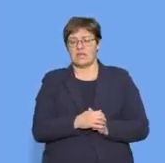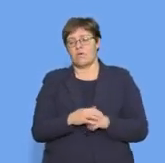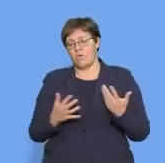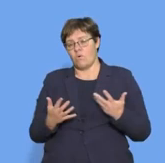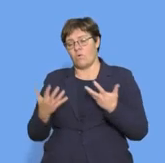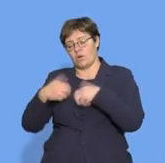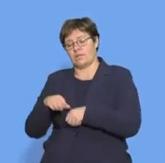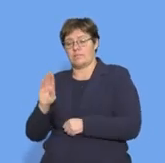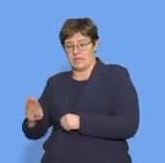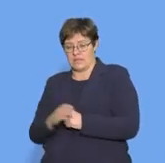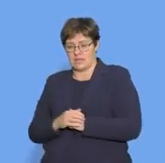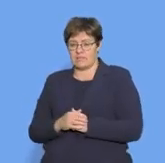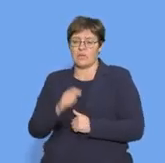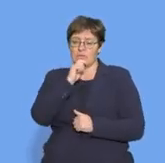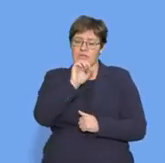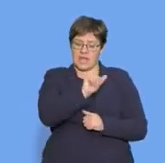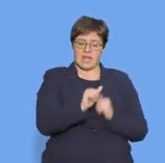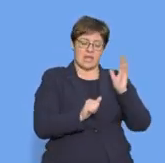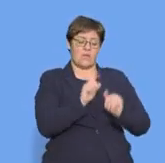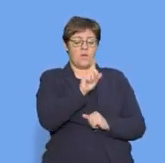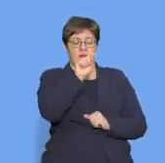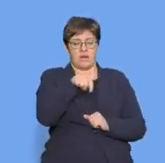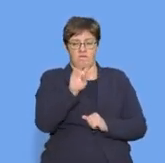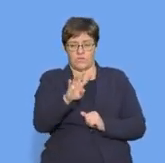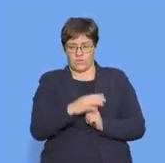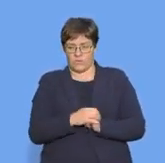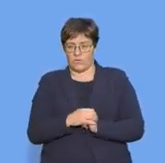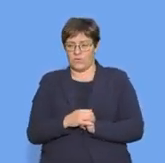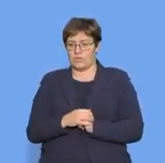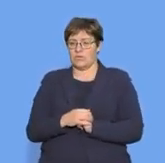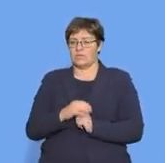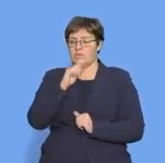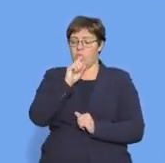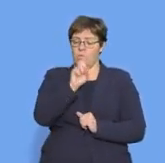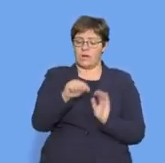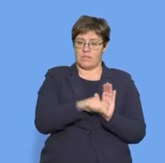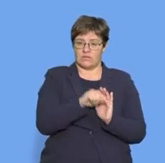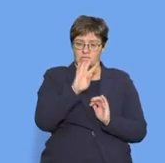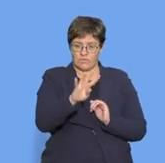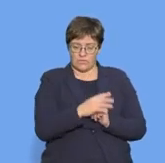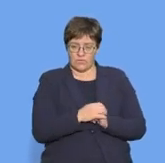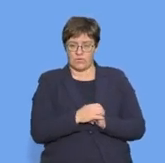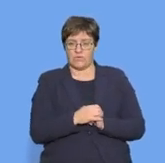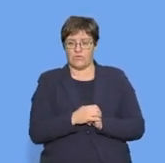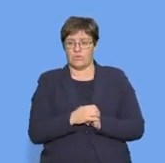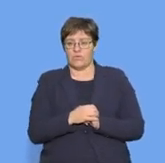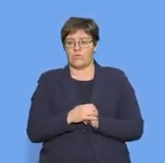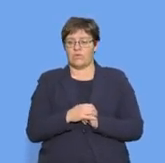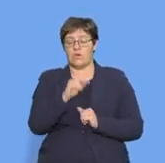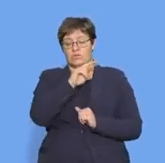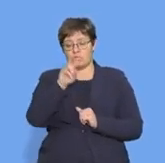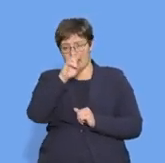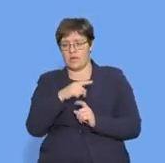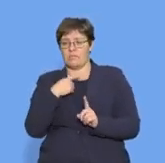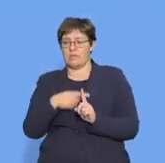the coordinates of B. If I use A, it will be 1 and 4. So that will be 1 minus 4